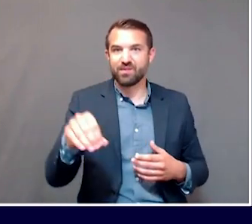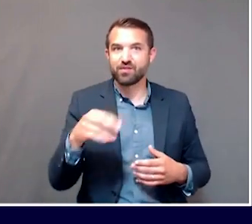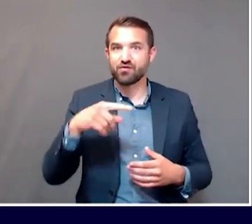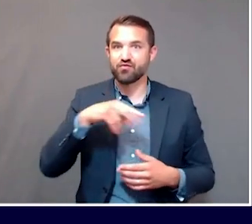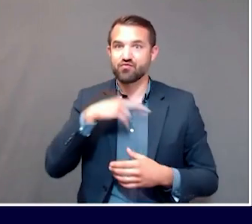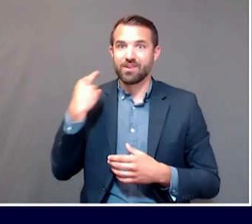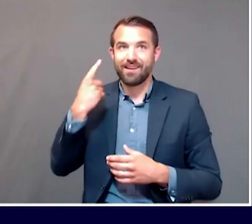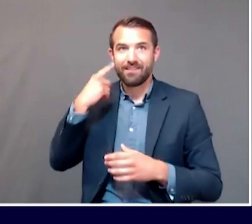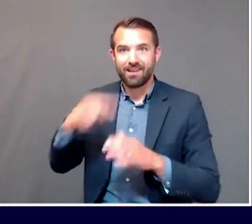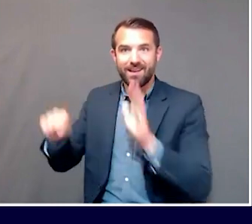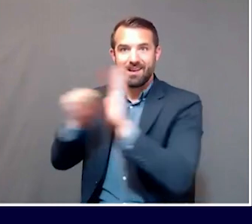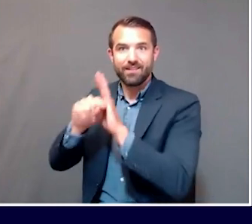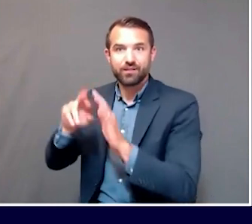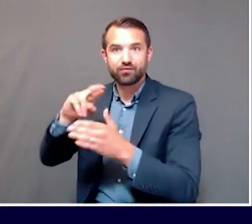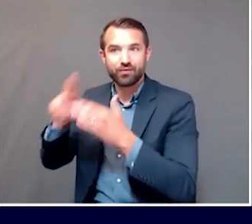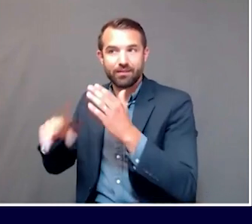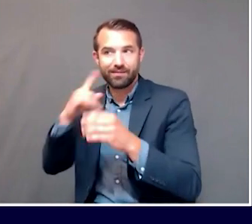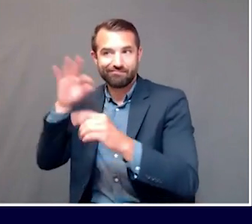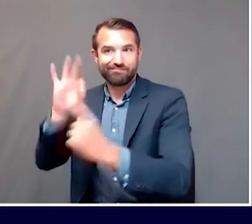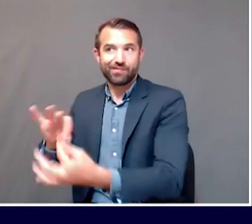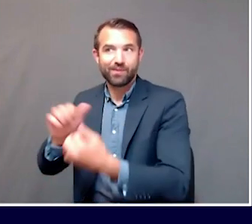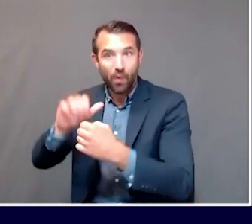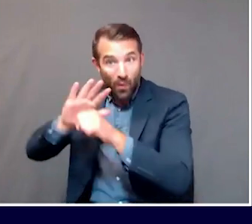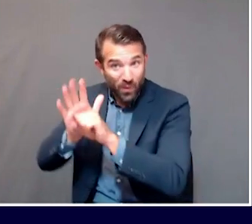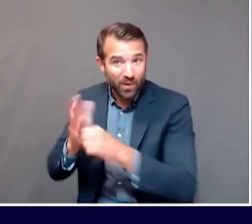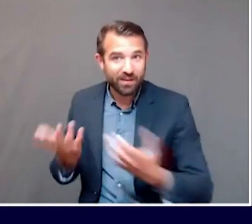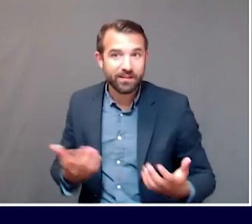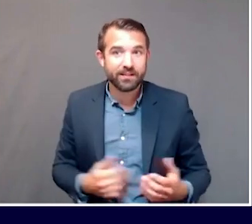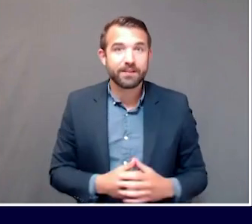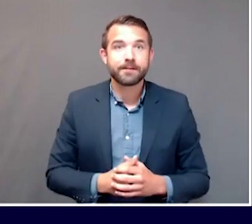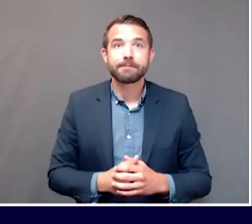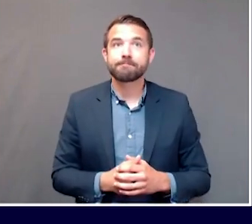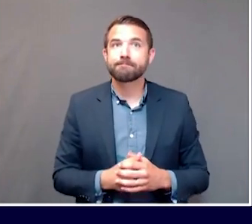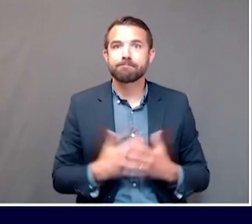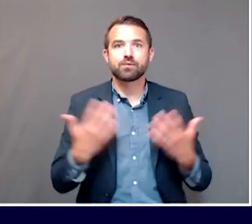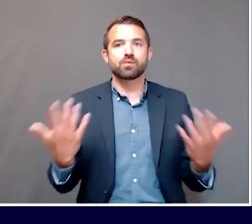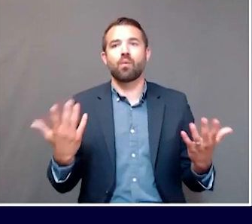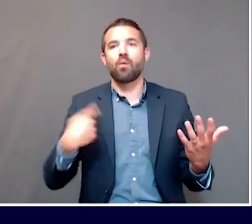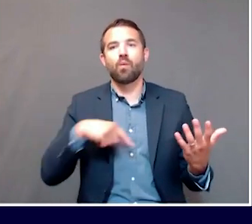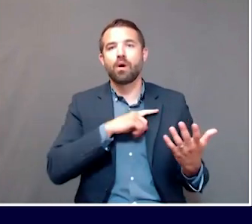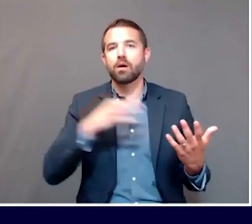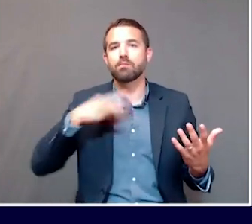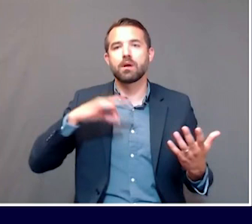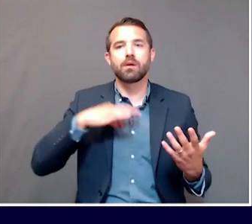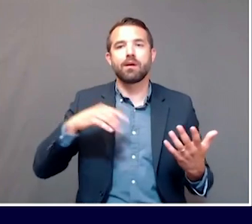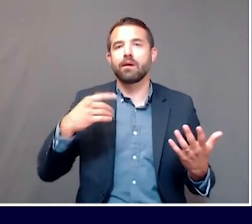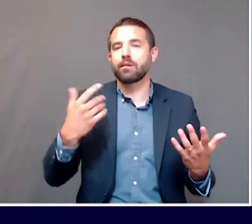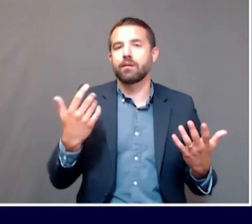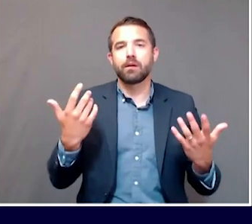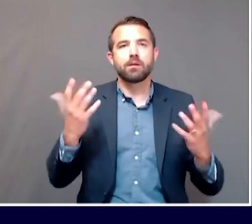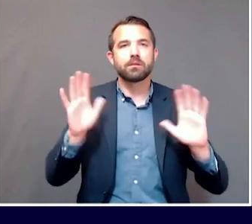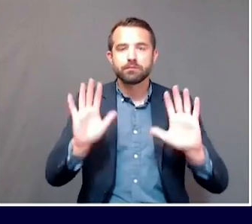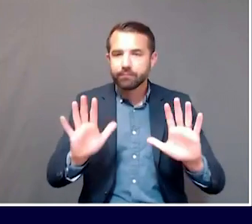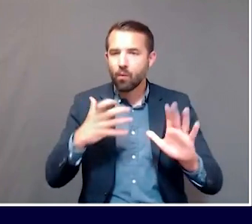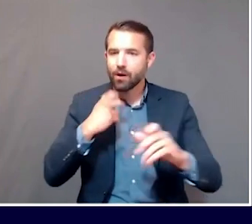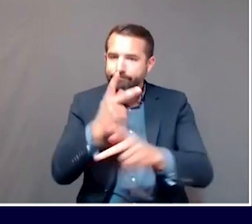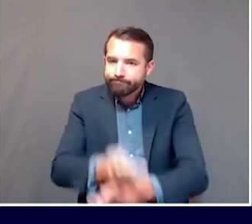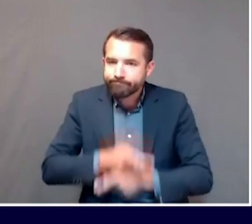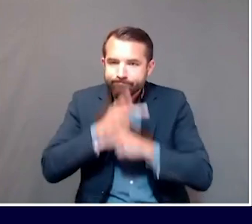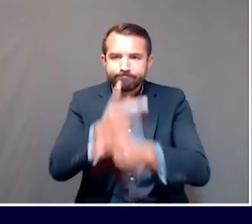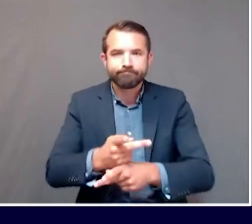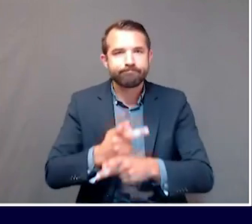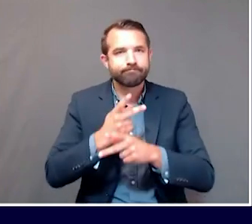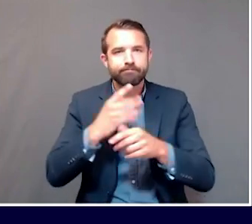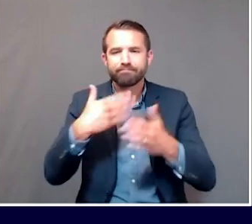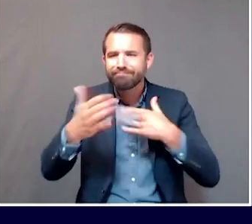is taking precautions, no matter what your age is. Dr. Shah, if you want to weigh in, please. No, Governor, I concur. One of